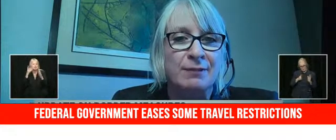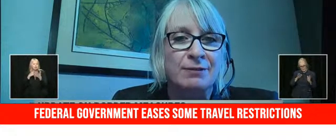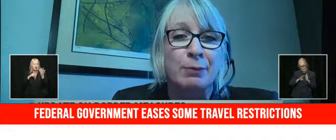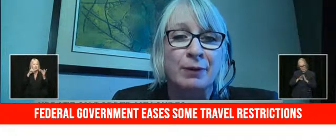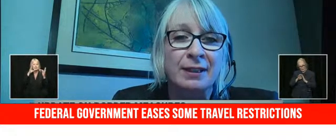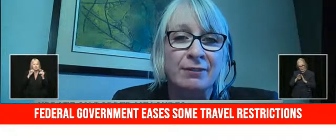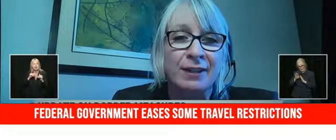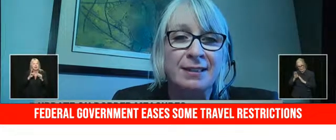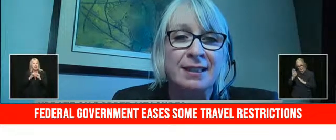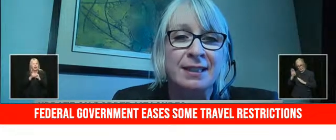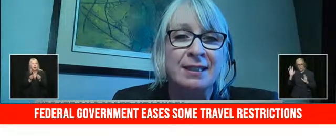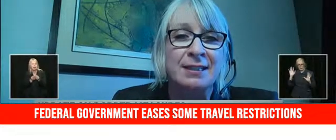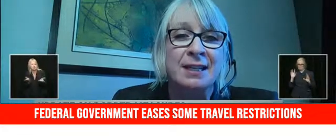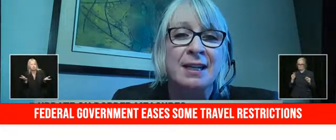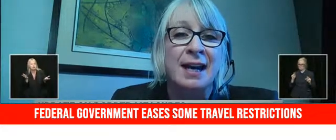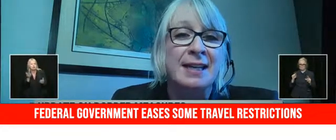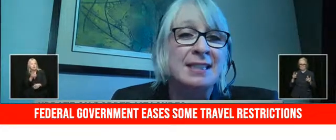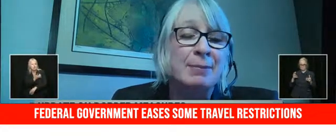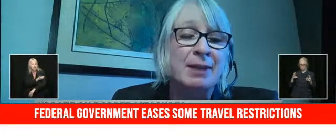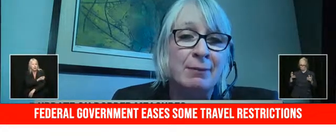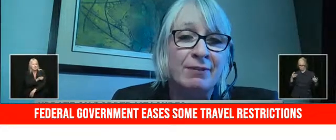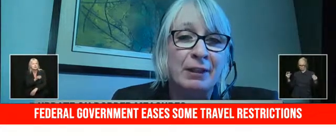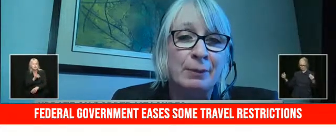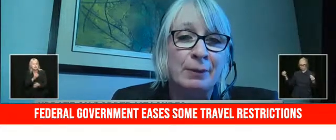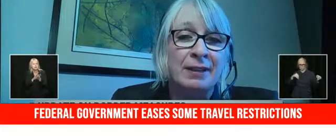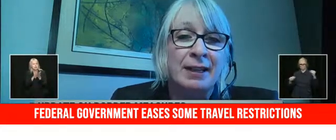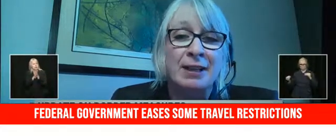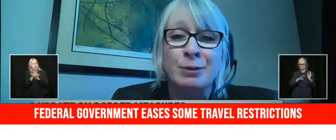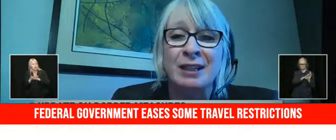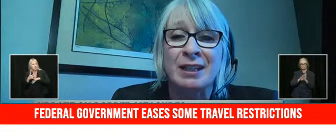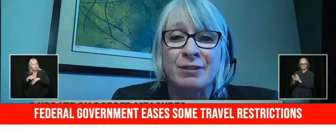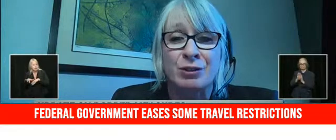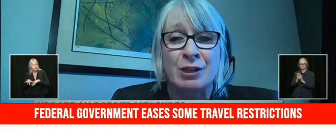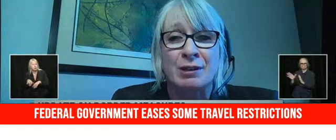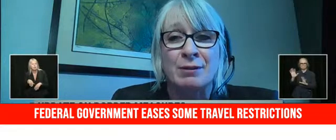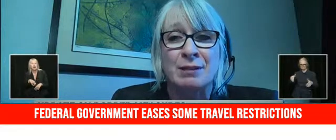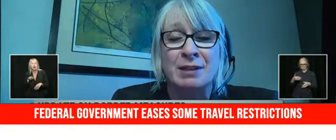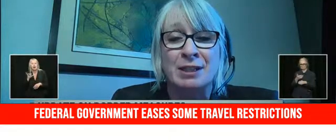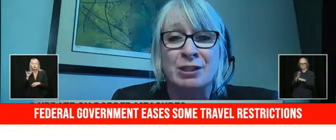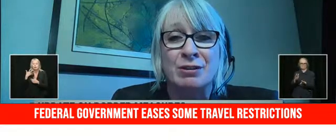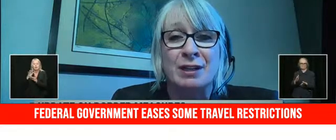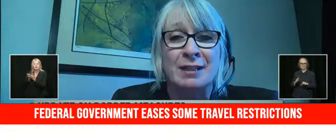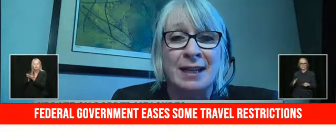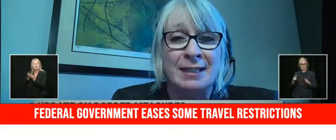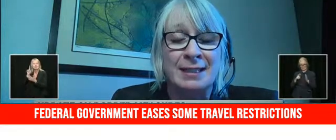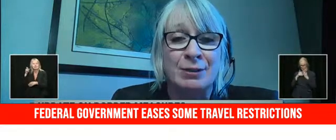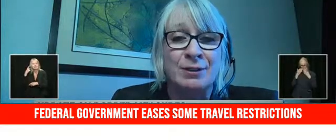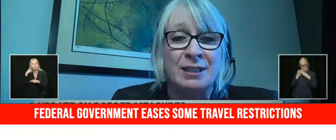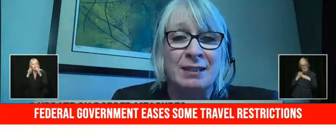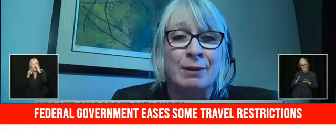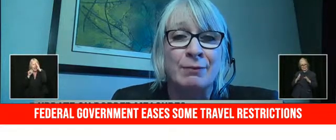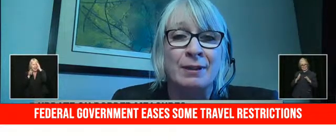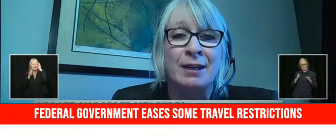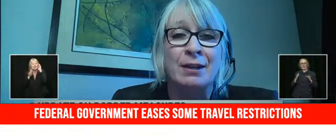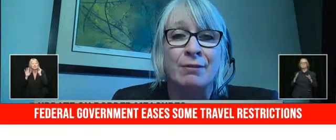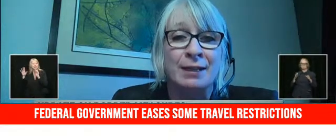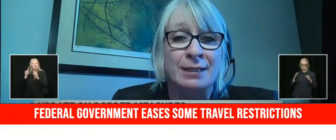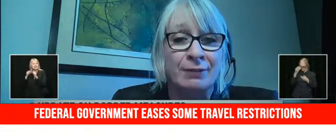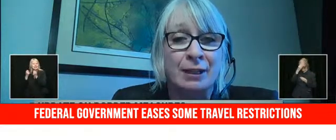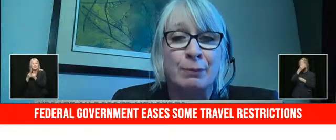terms of deploying the vaccines as they become available. I also want to give a shout out to Minister Anand and her team who've